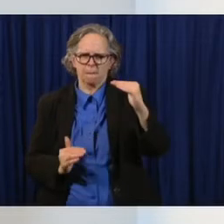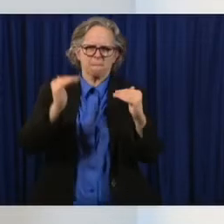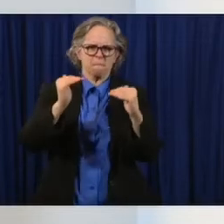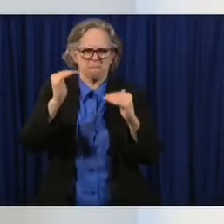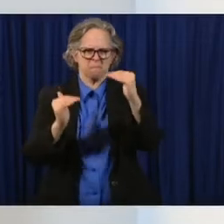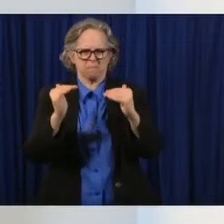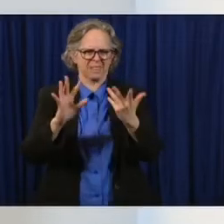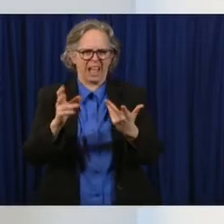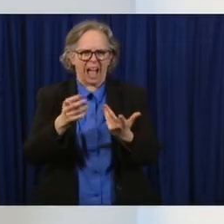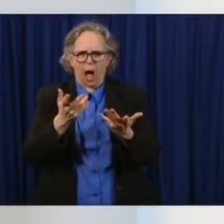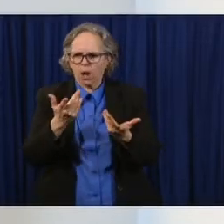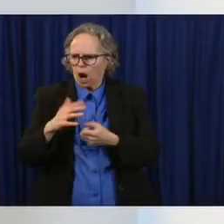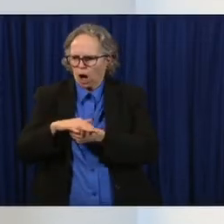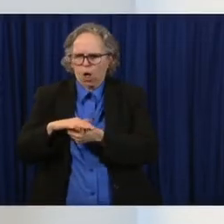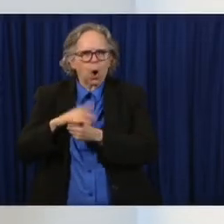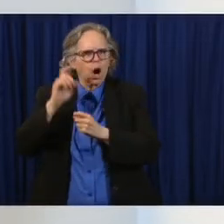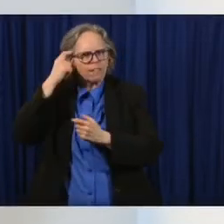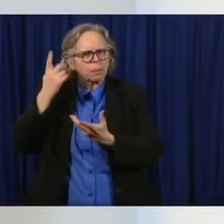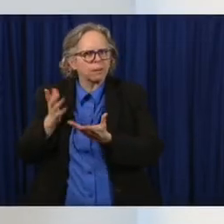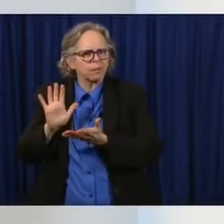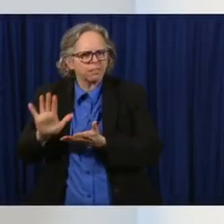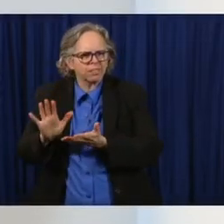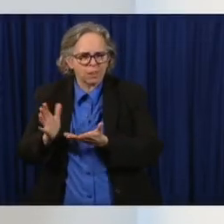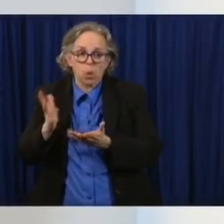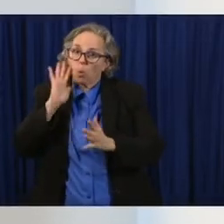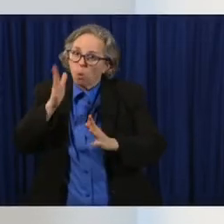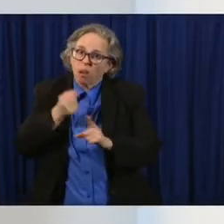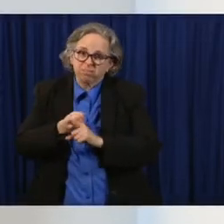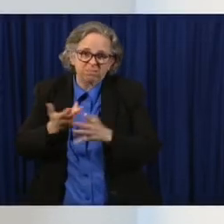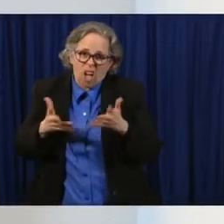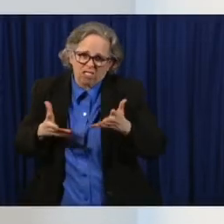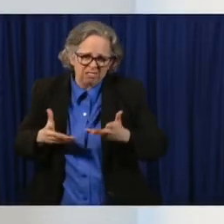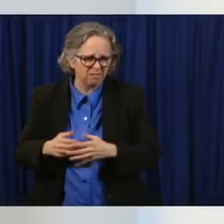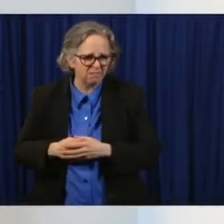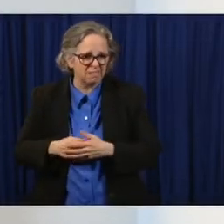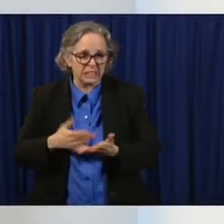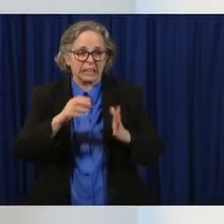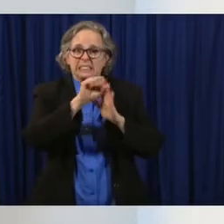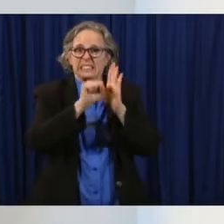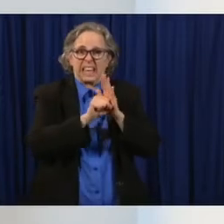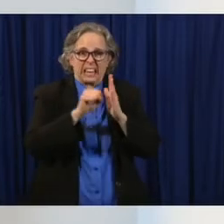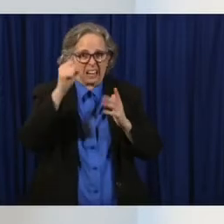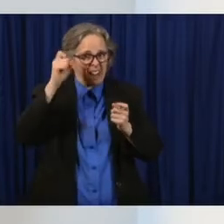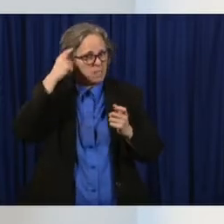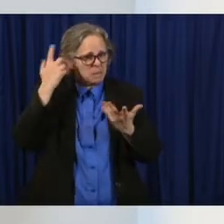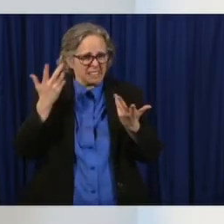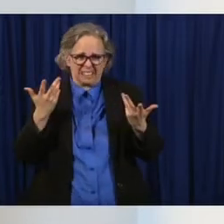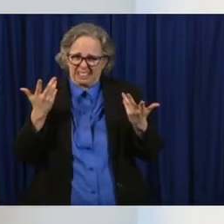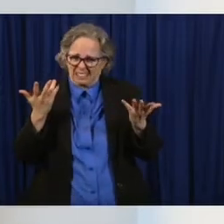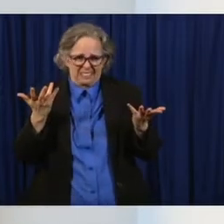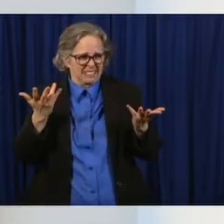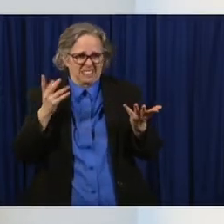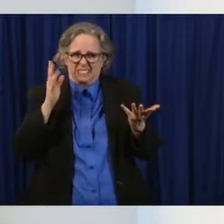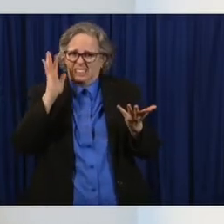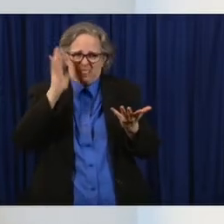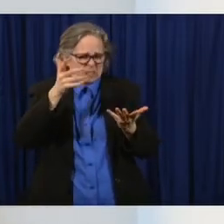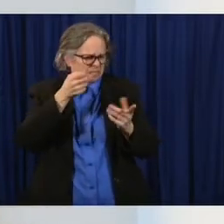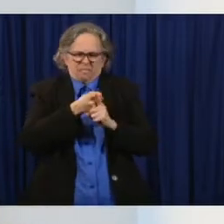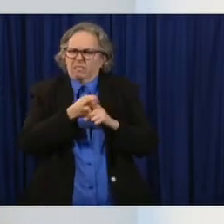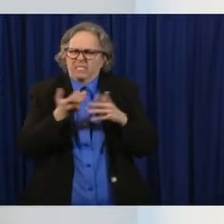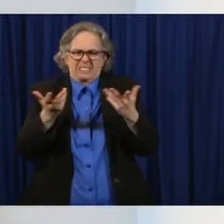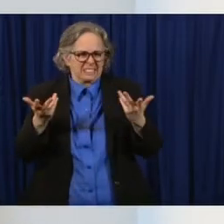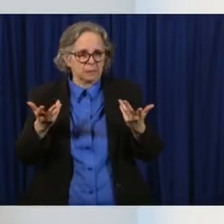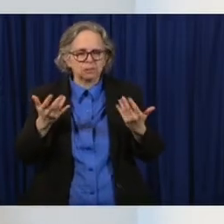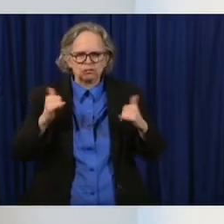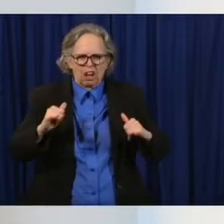local government. It's going to have an impact on state government. And we're just really trying to frame that to prepare